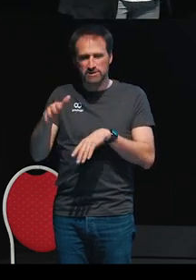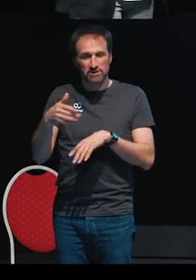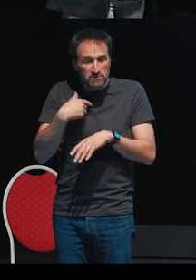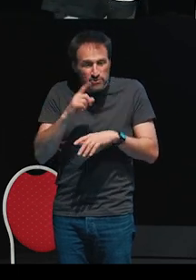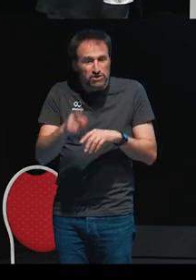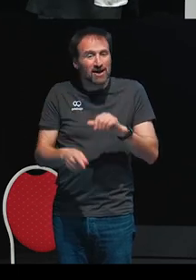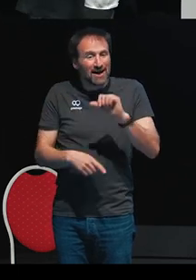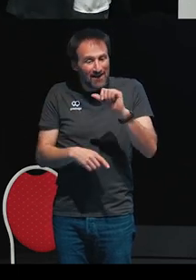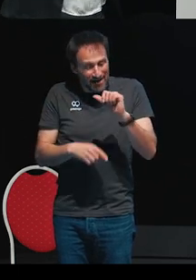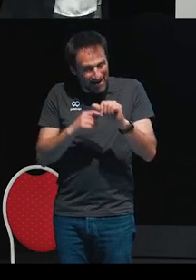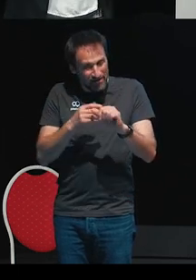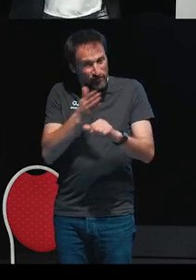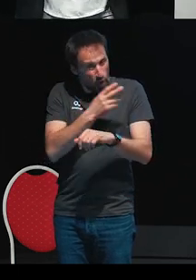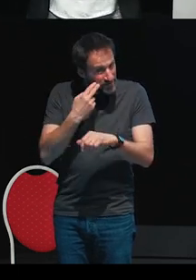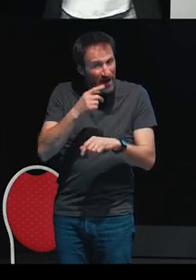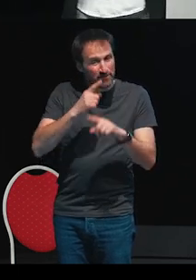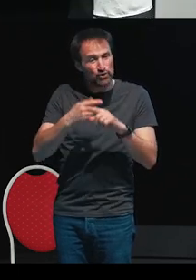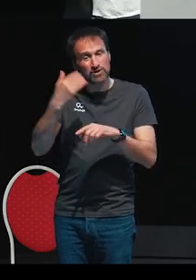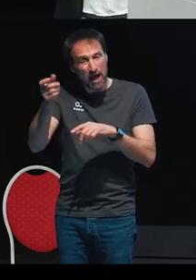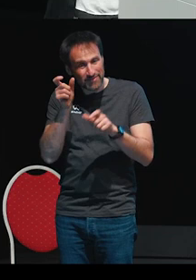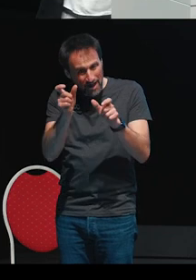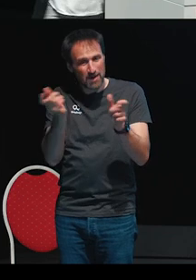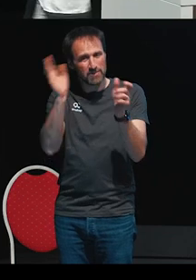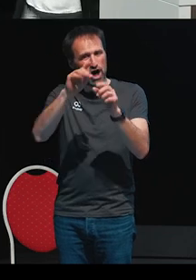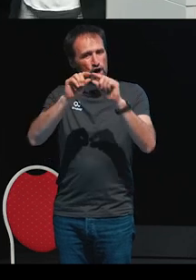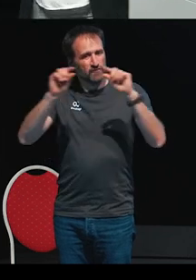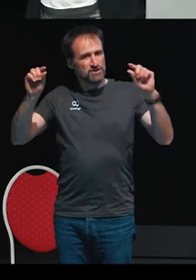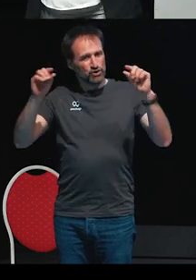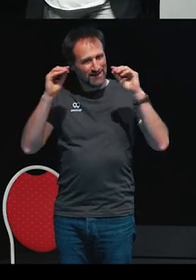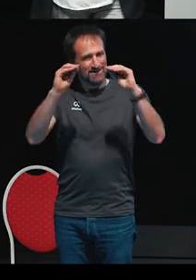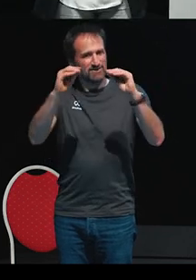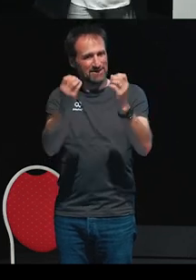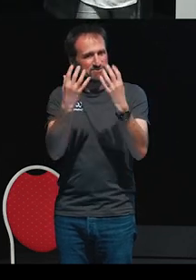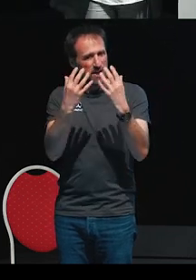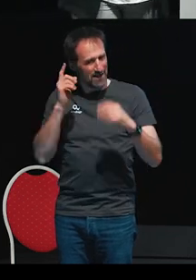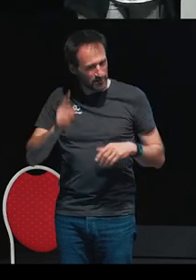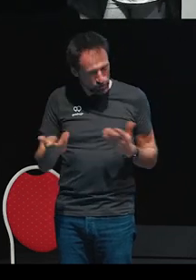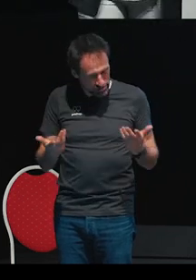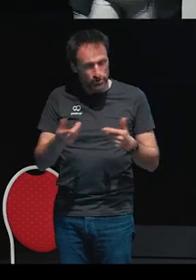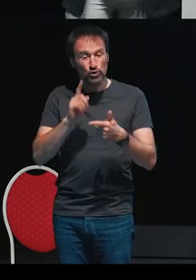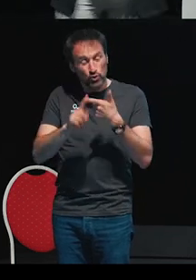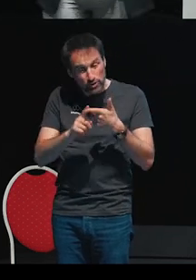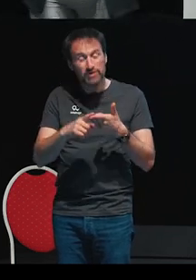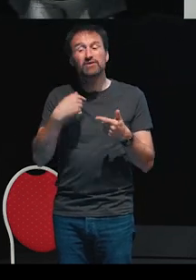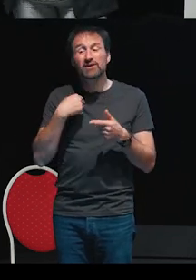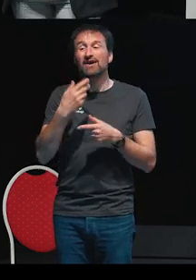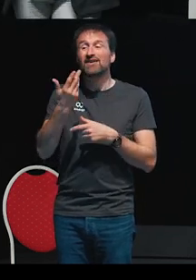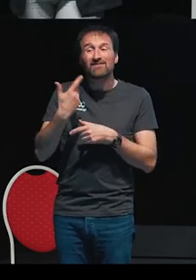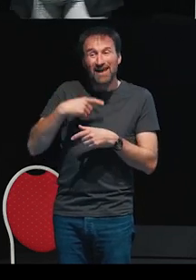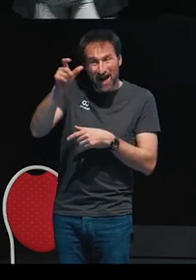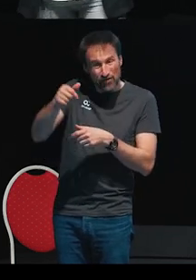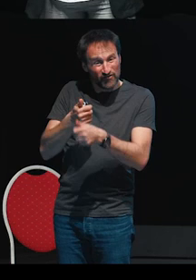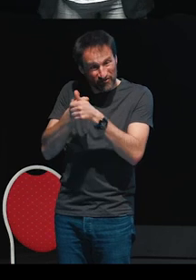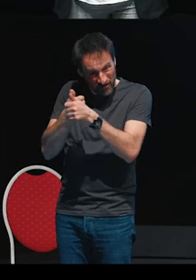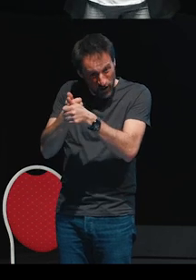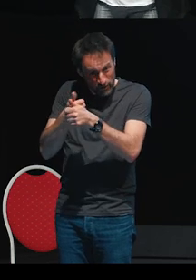screen. And I would probably need to join the tweet with the following, the table, because I need to know which